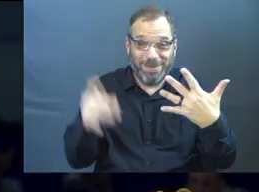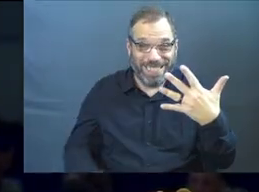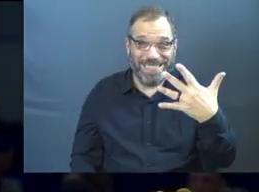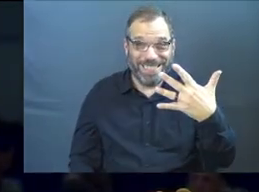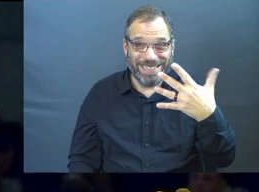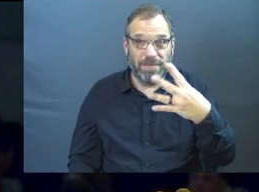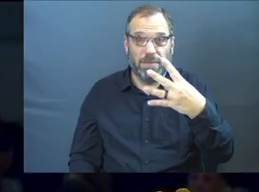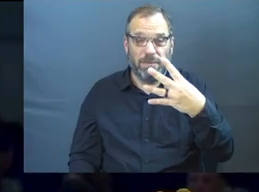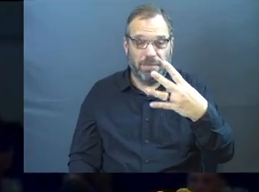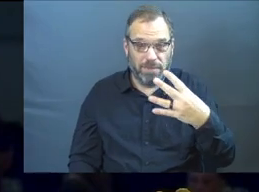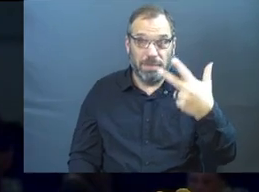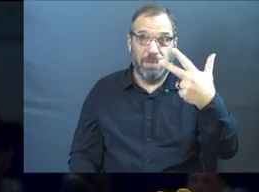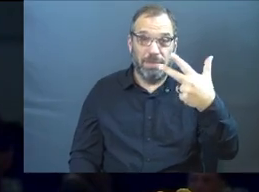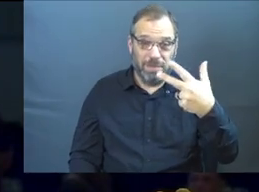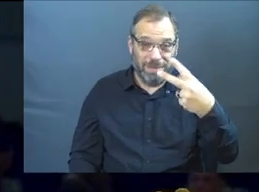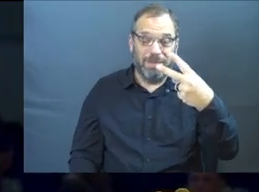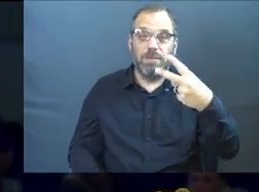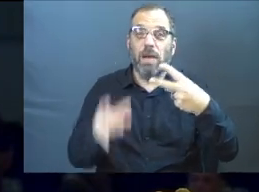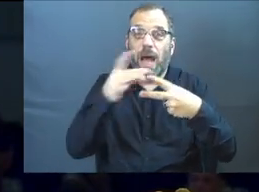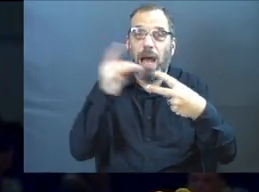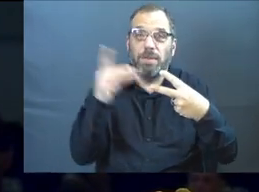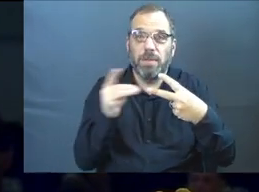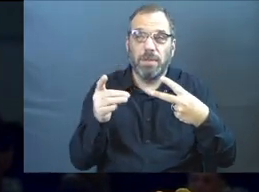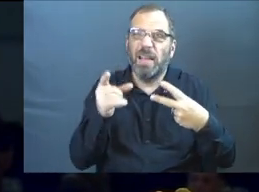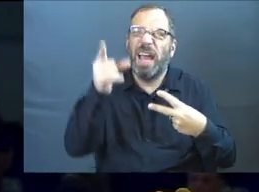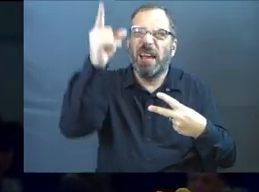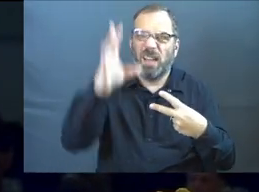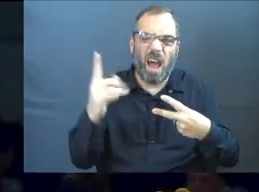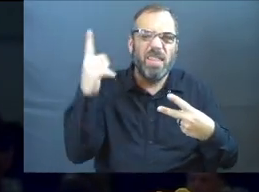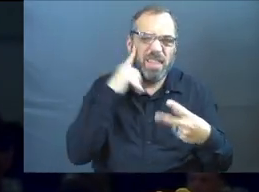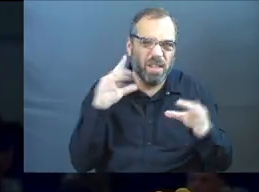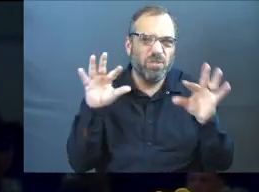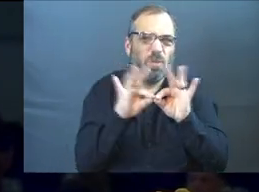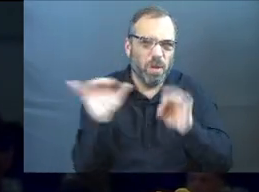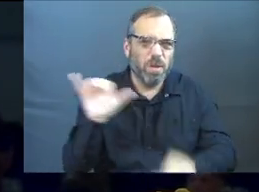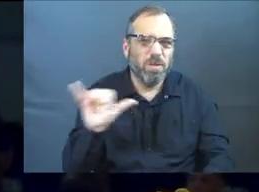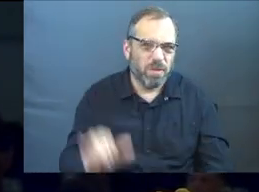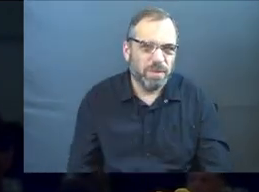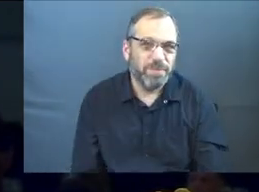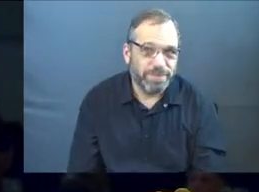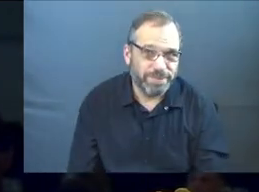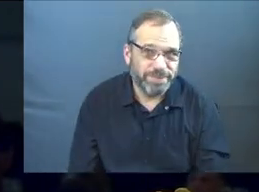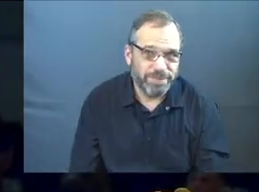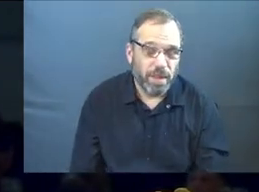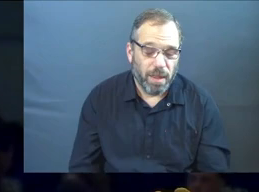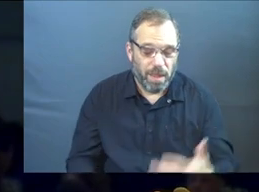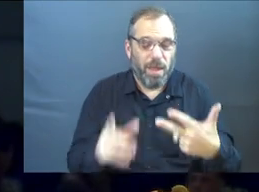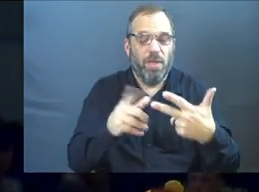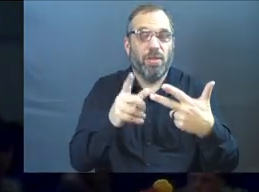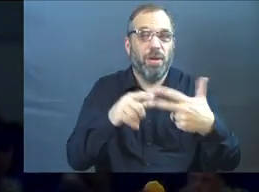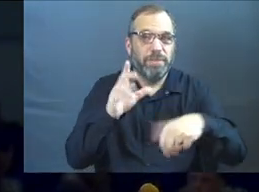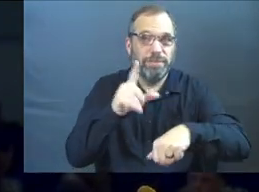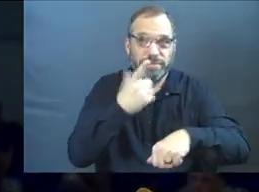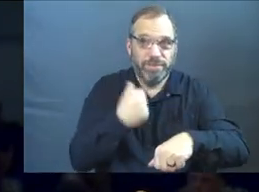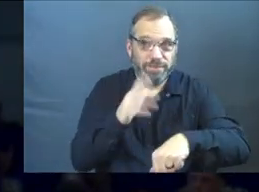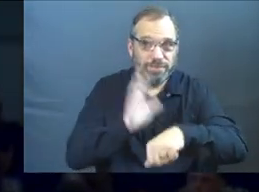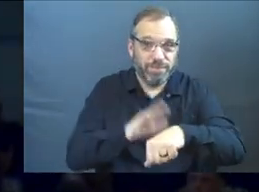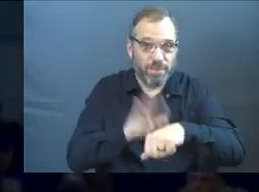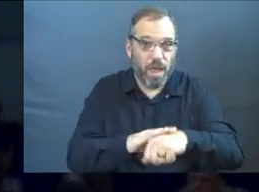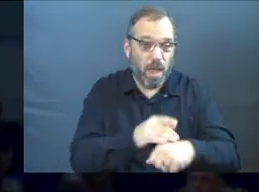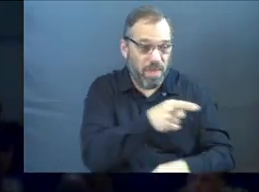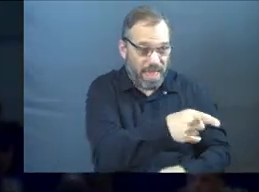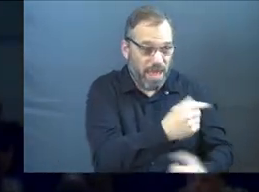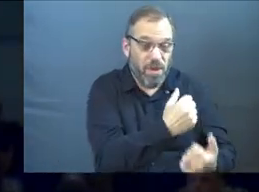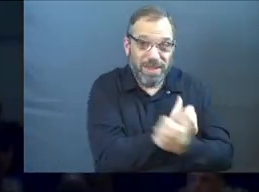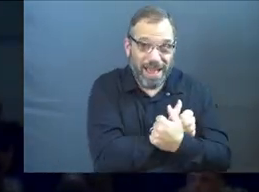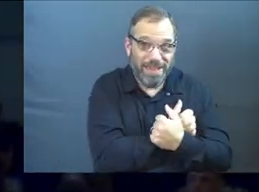And I think you're worth it. And I think God thinks you're worth it. Red flag number three, when those you love